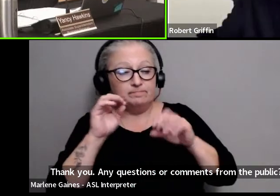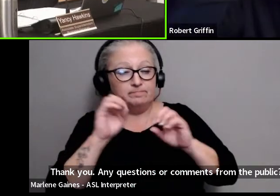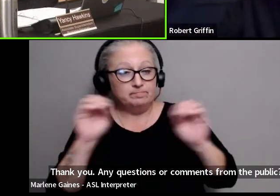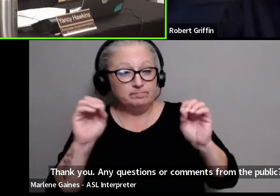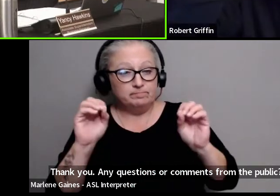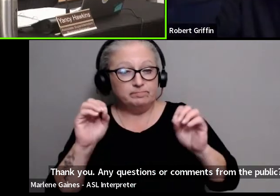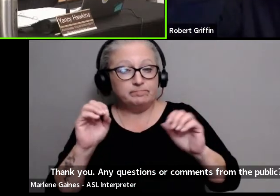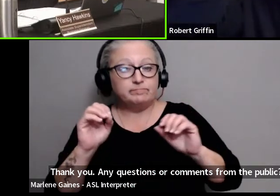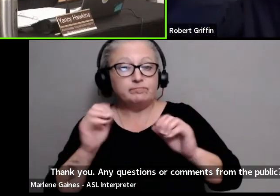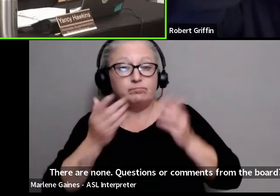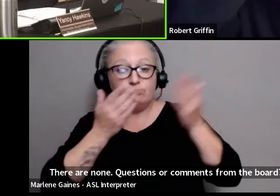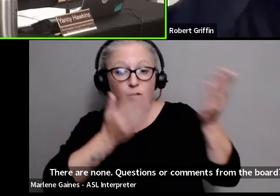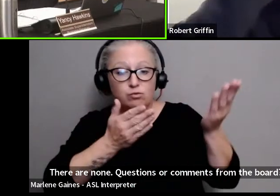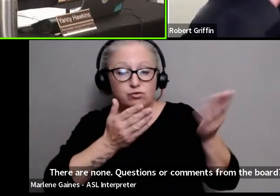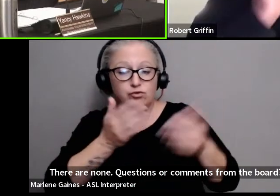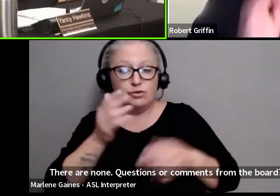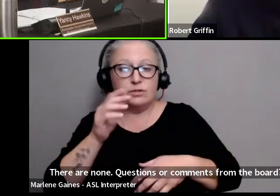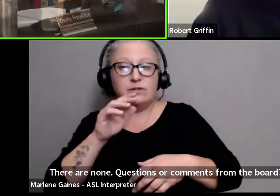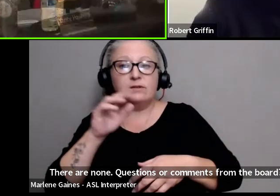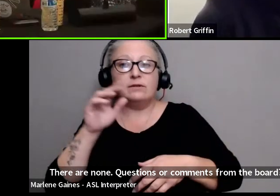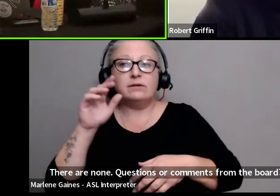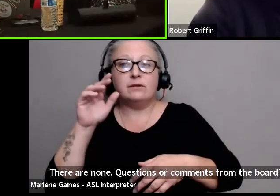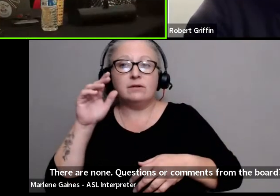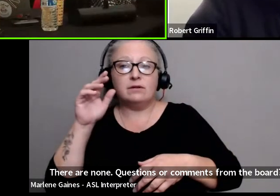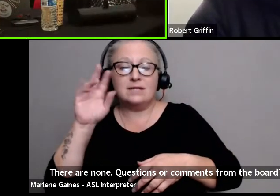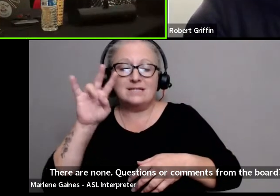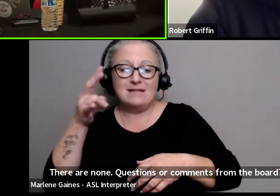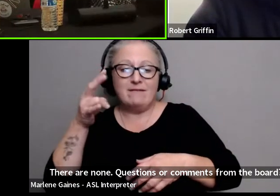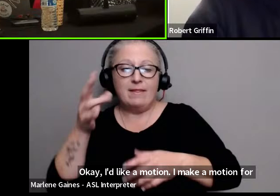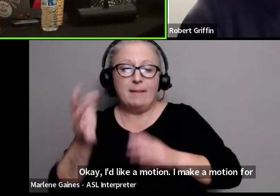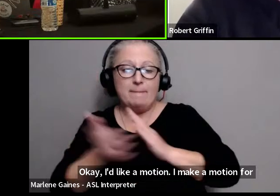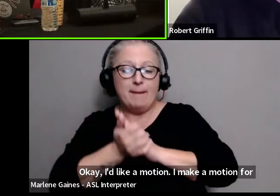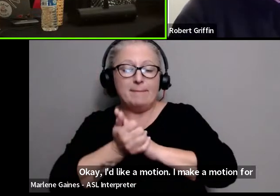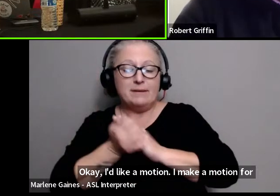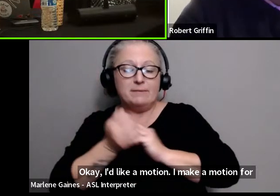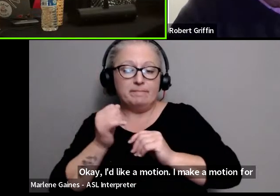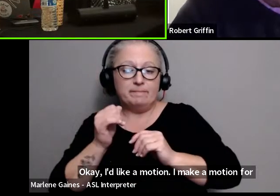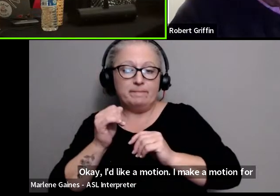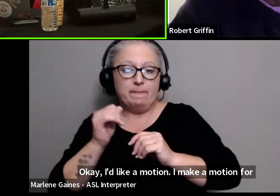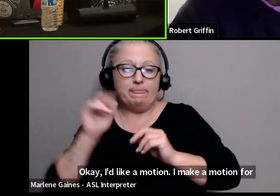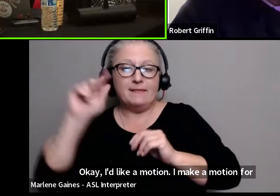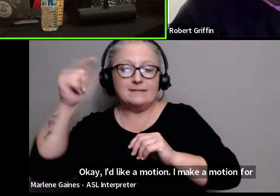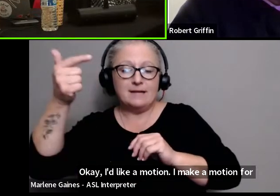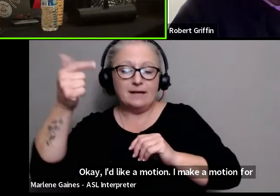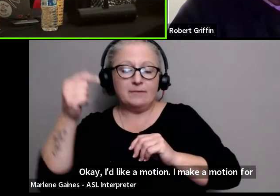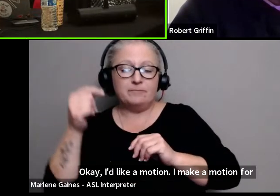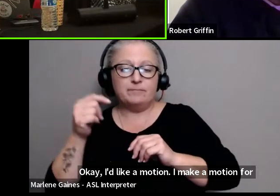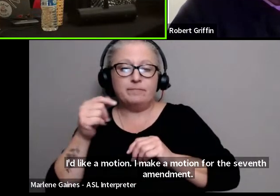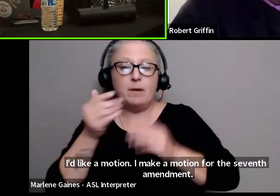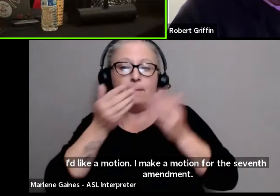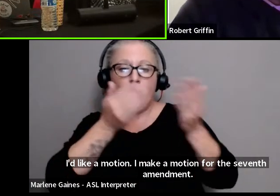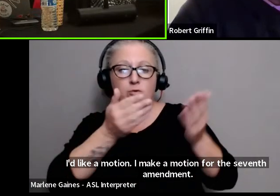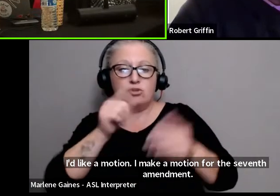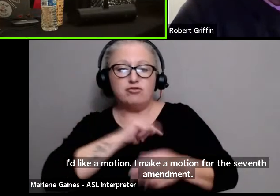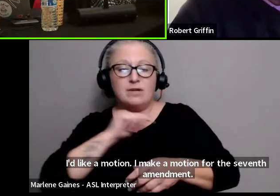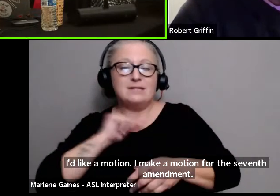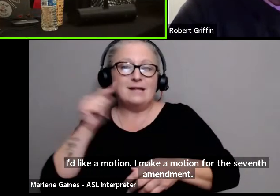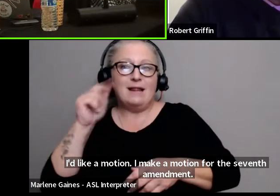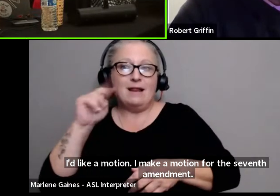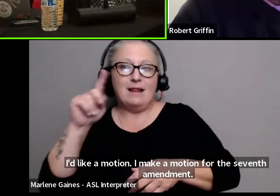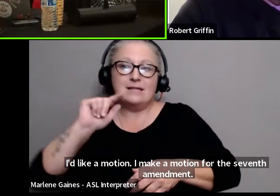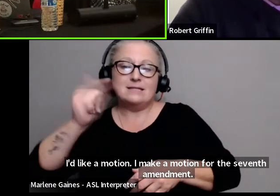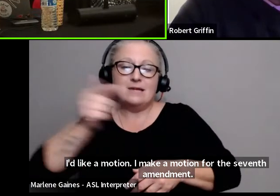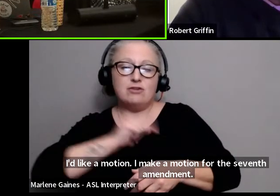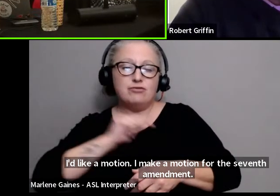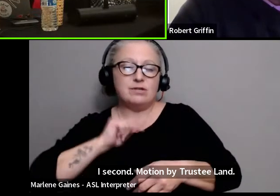Okay, I'd like a motion. I make a motion for the 7th Amendment. I second. Motion by trustee Land,